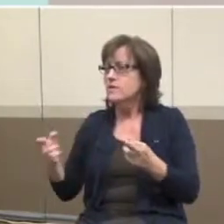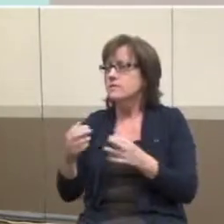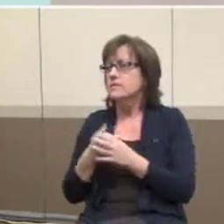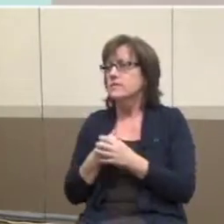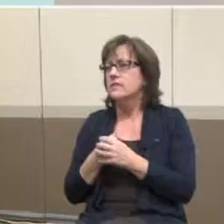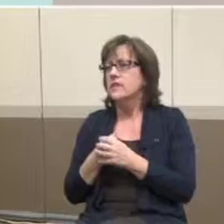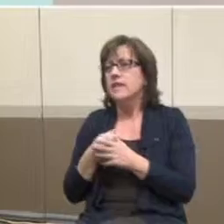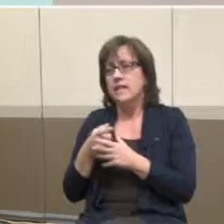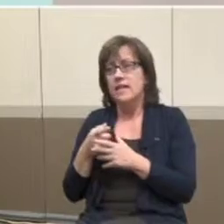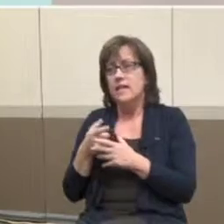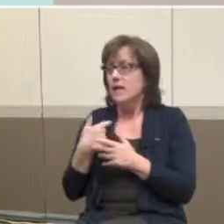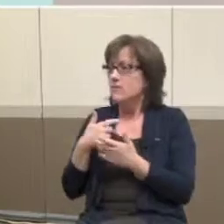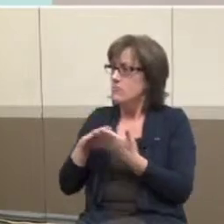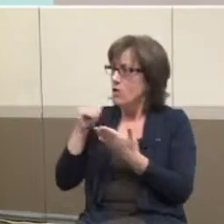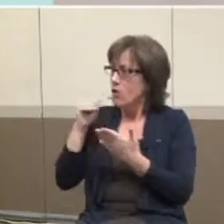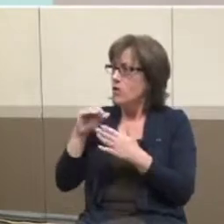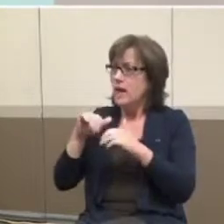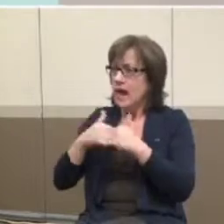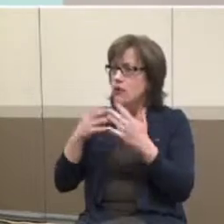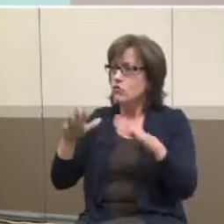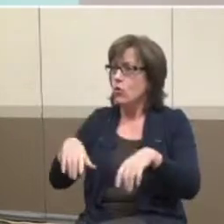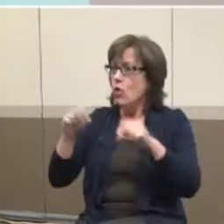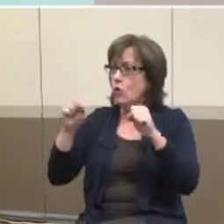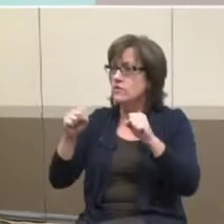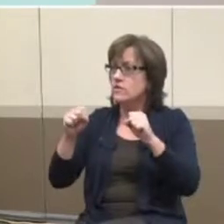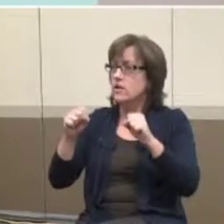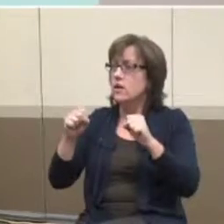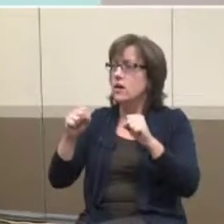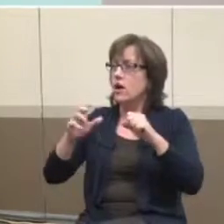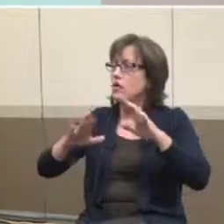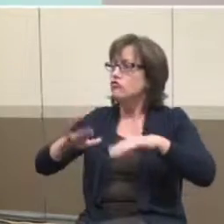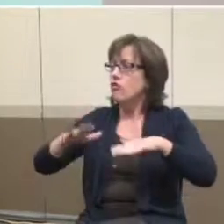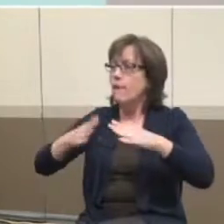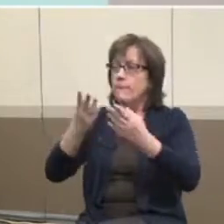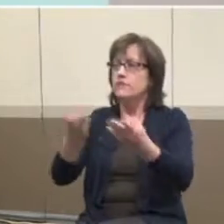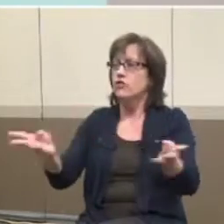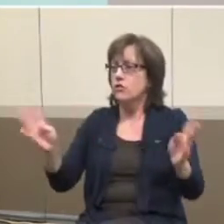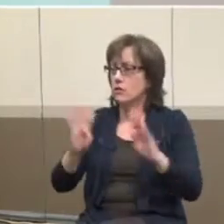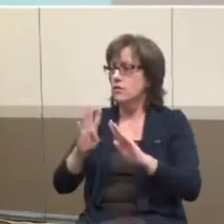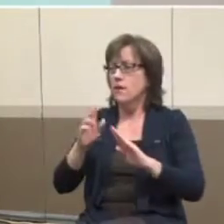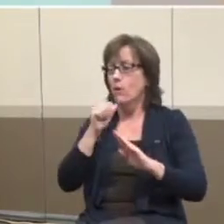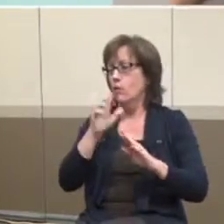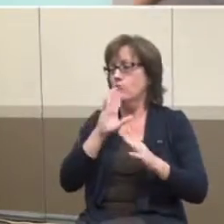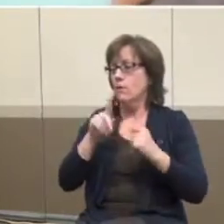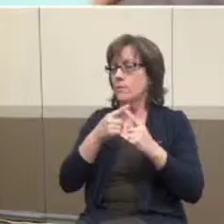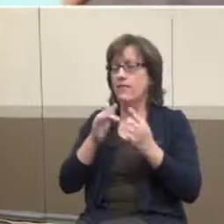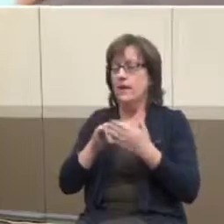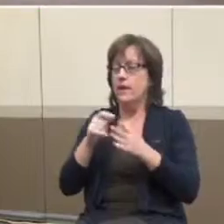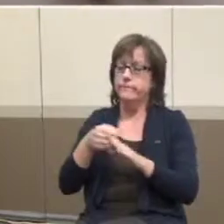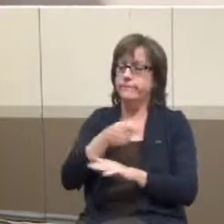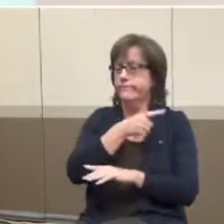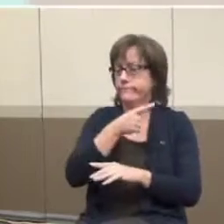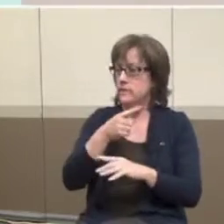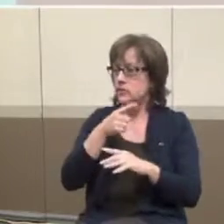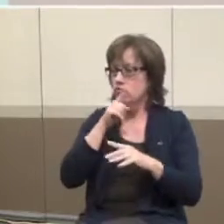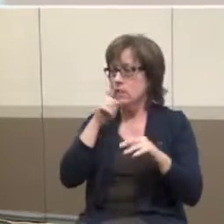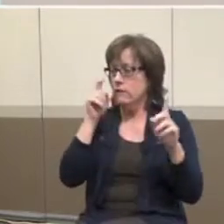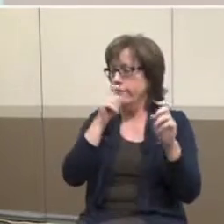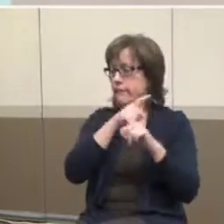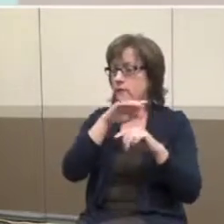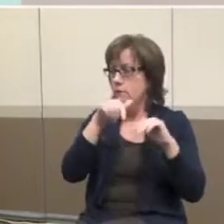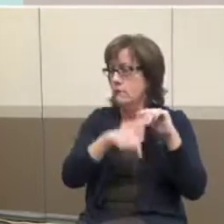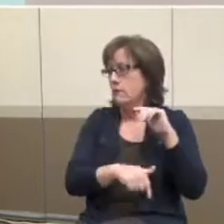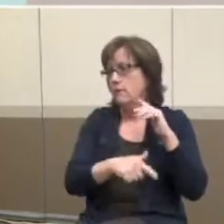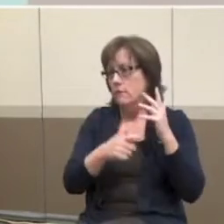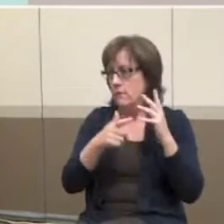do learn how to facilitate a drum circle. And I won't get into that because that's pretty involved, and that's a couple of days of